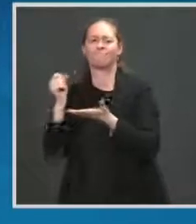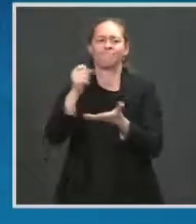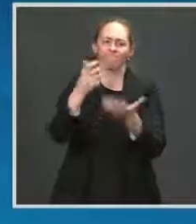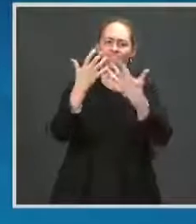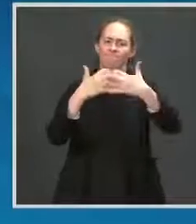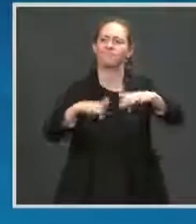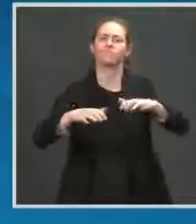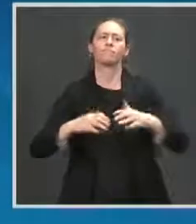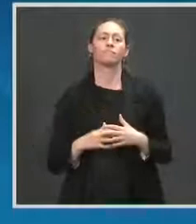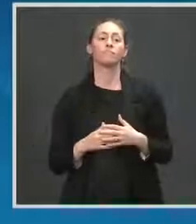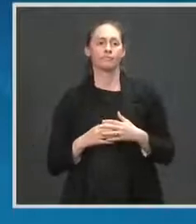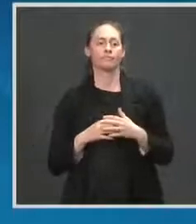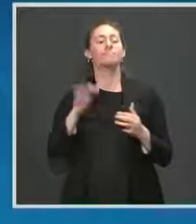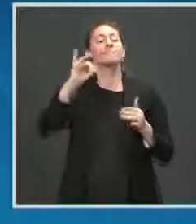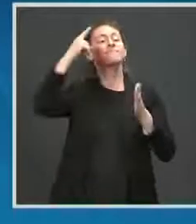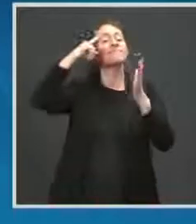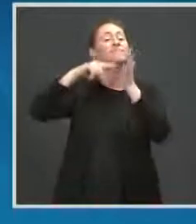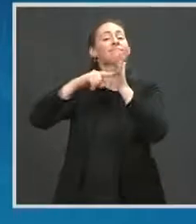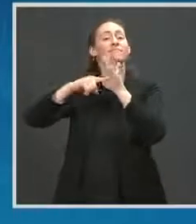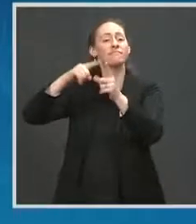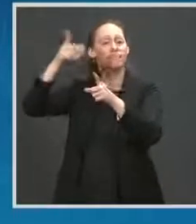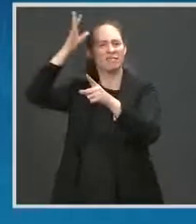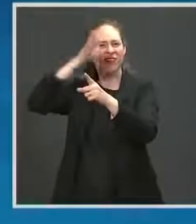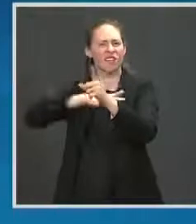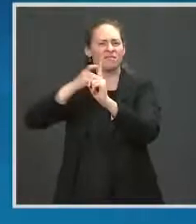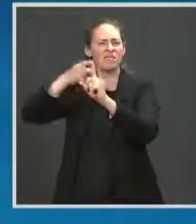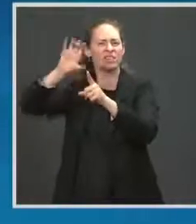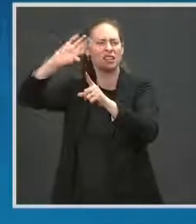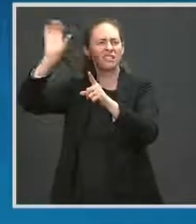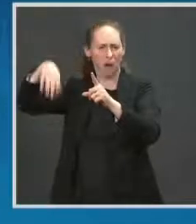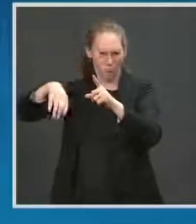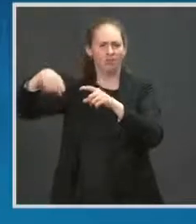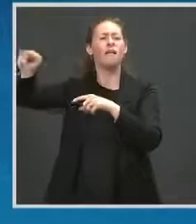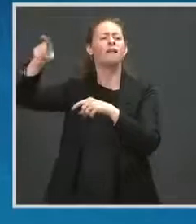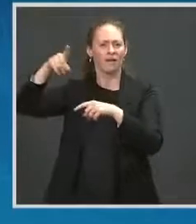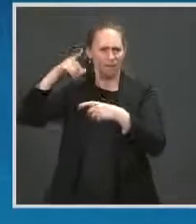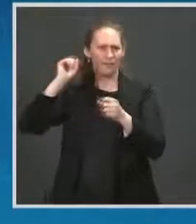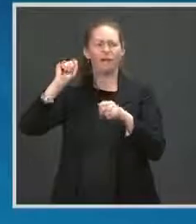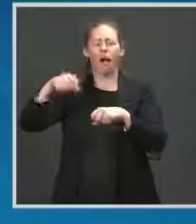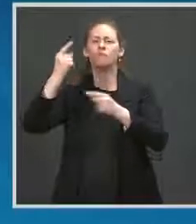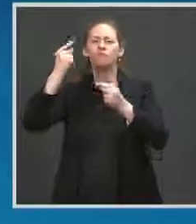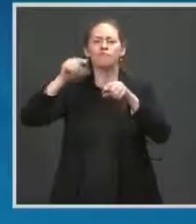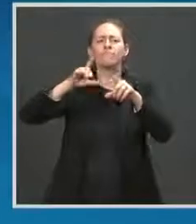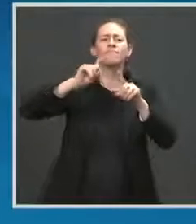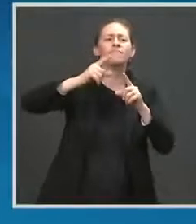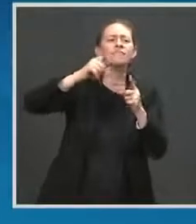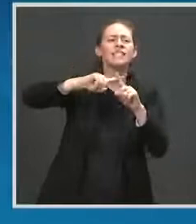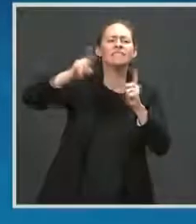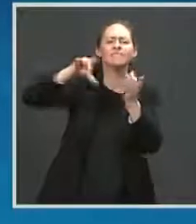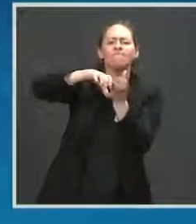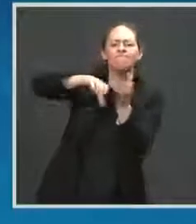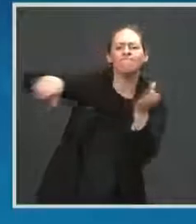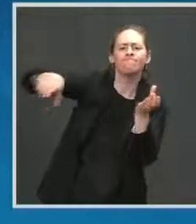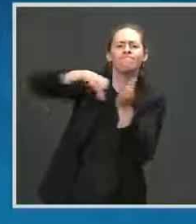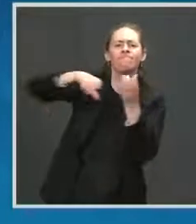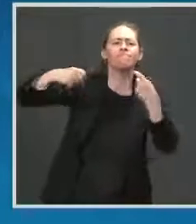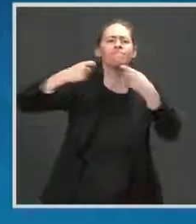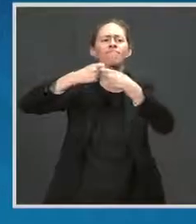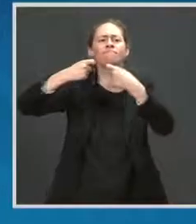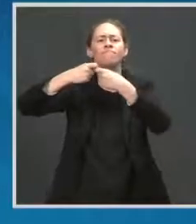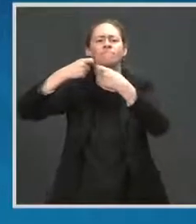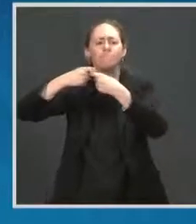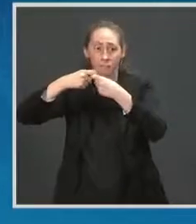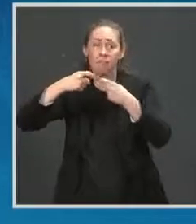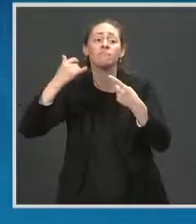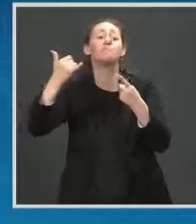could get a good job replacing lead pipes in their own city. An electrician in Helena could get a